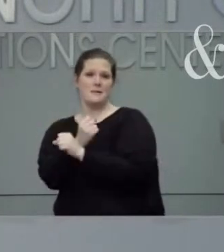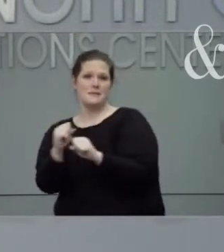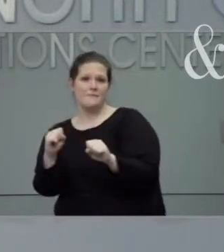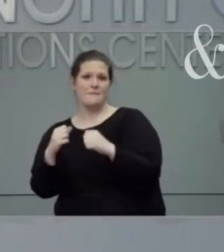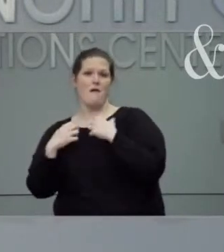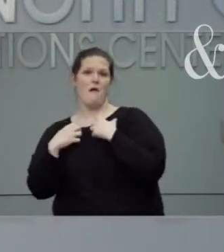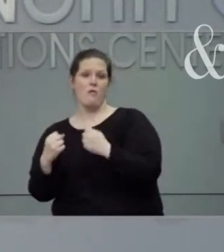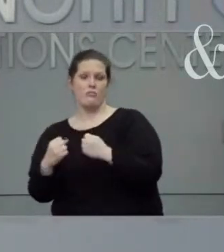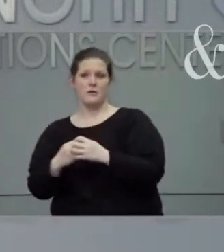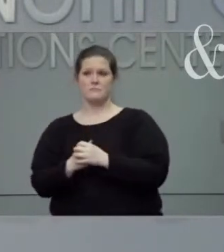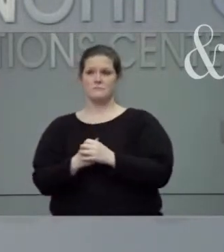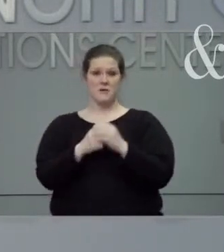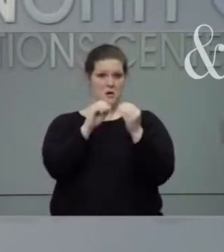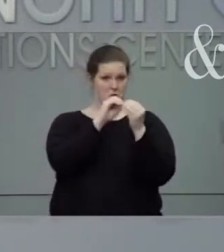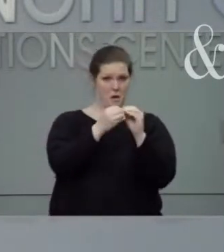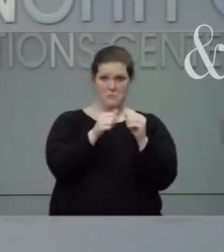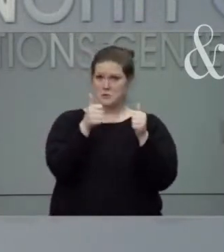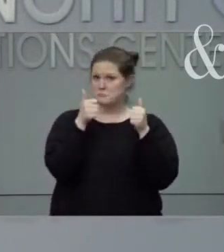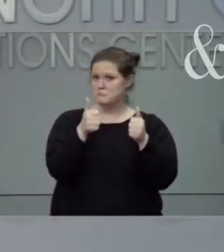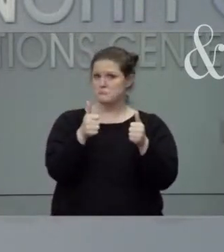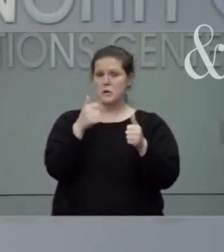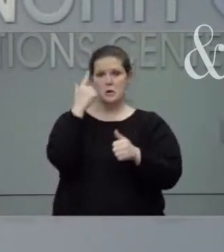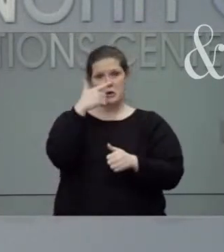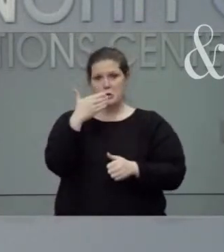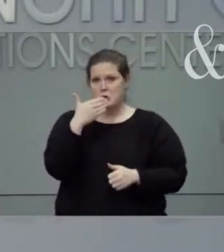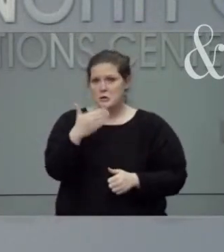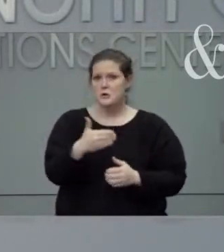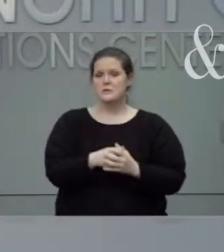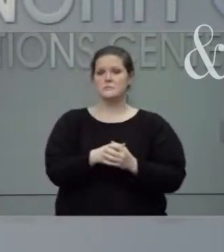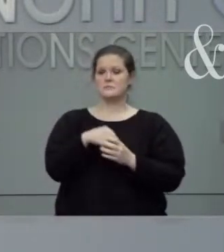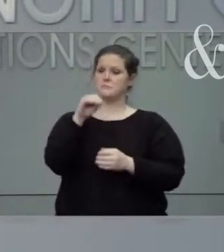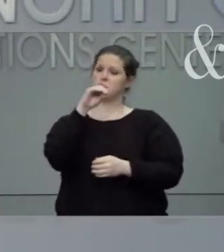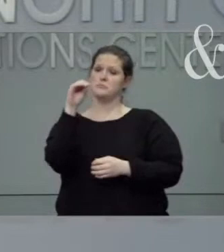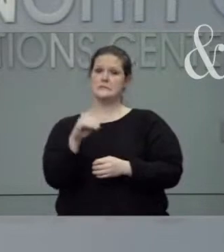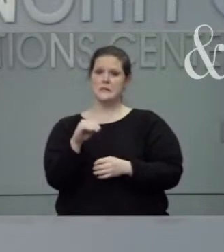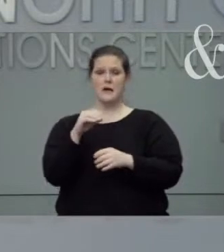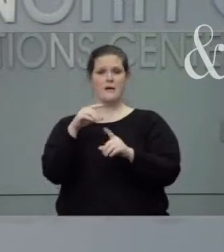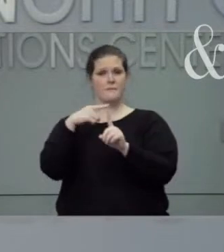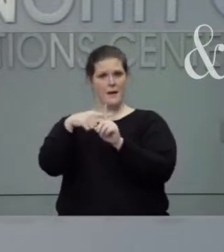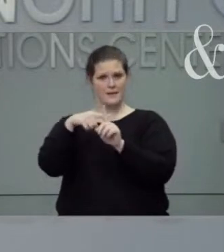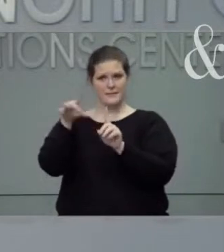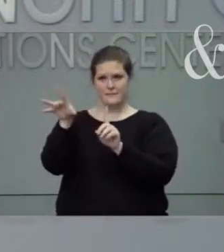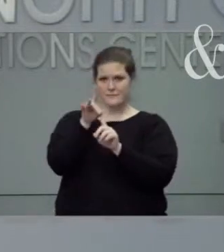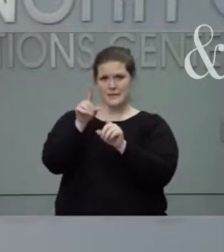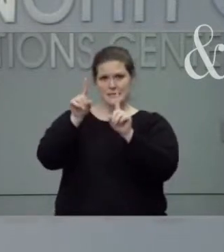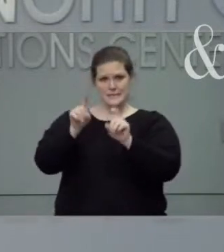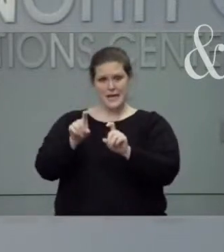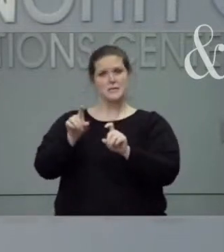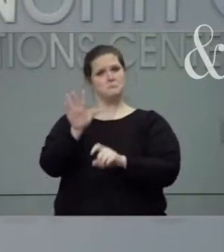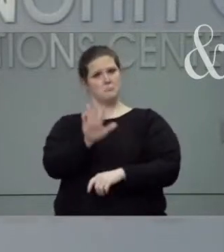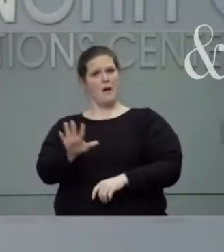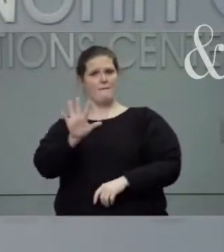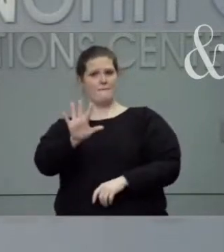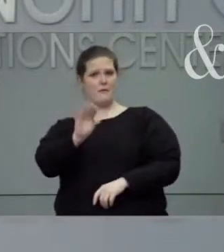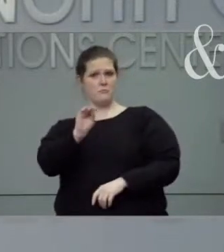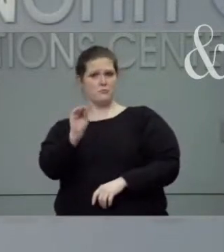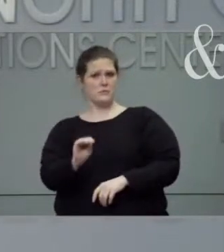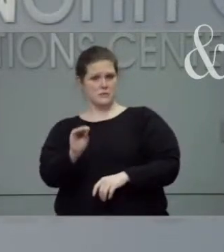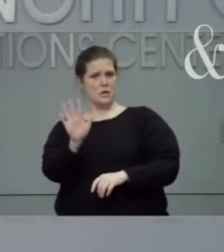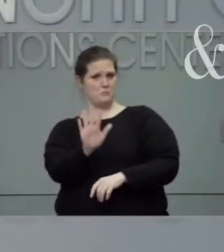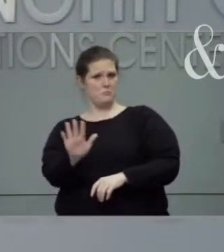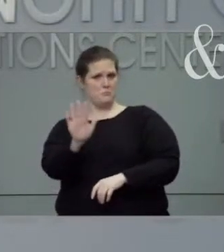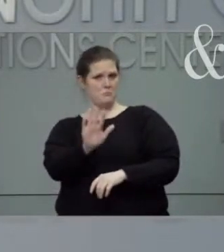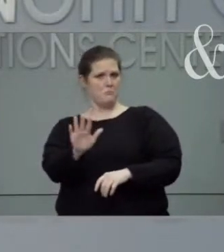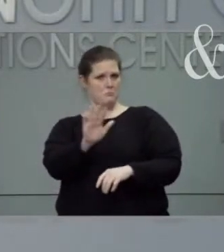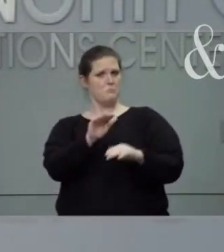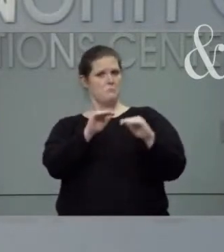Our hospitalizations are dropping and our percent of positive tests hovers around the 5% benchmark. The millions